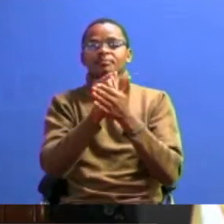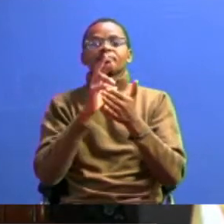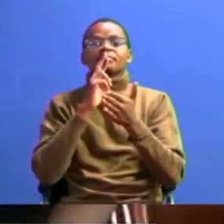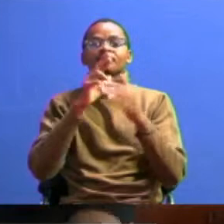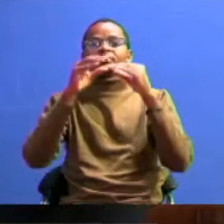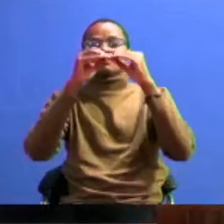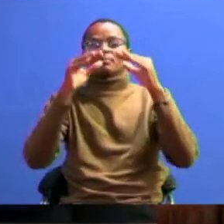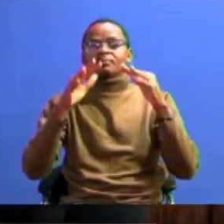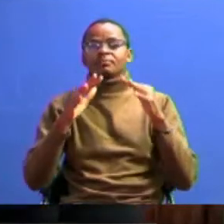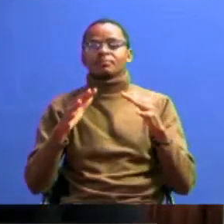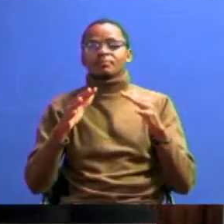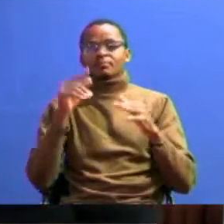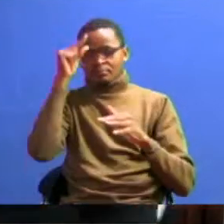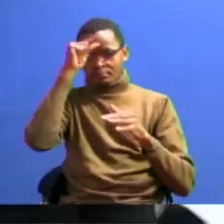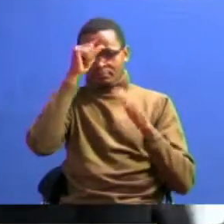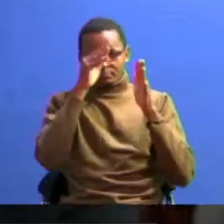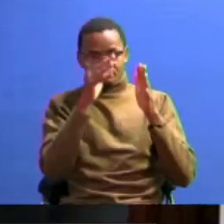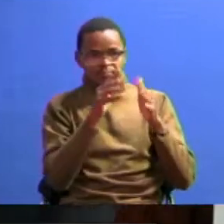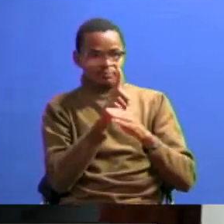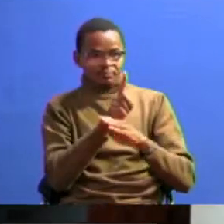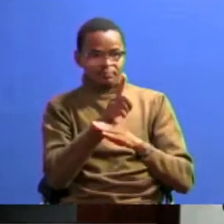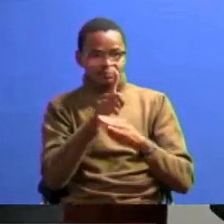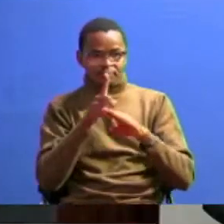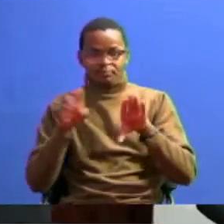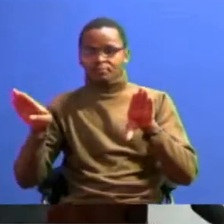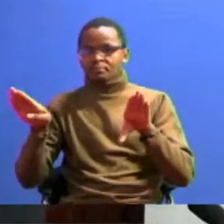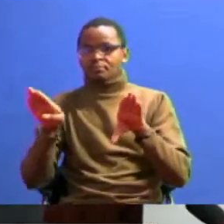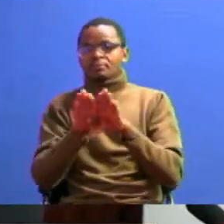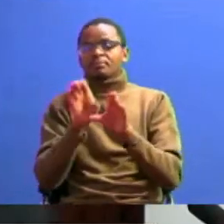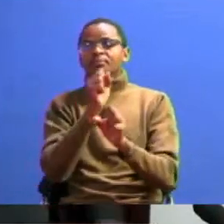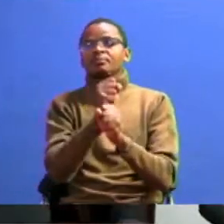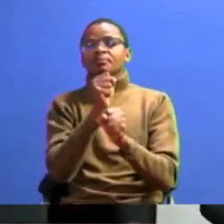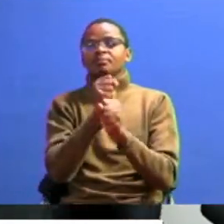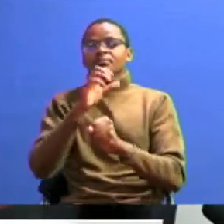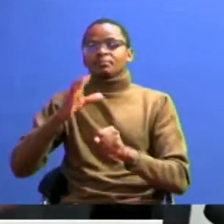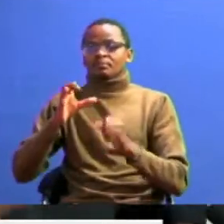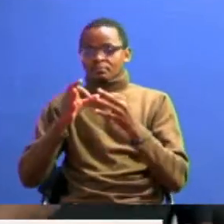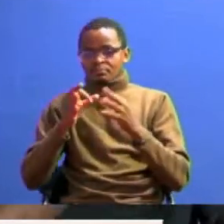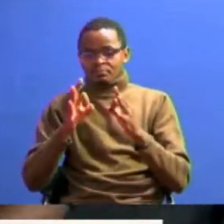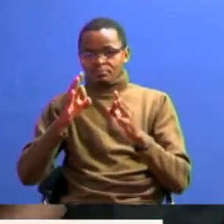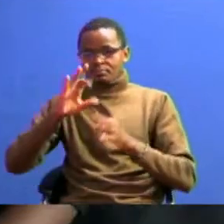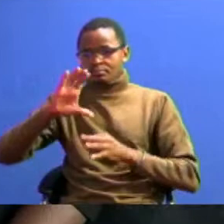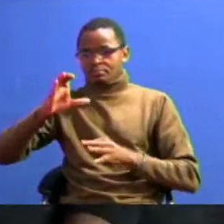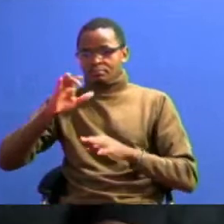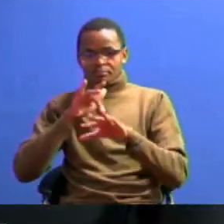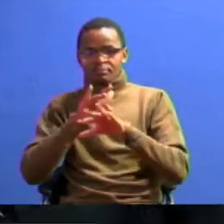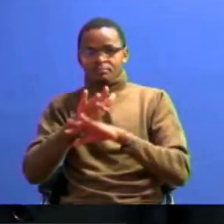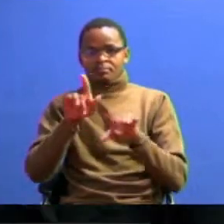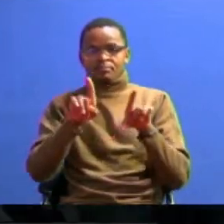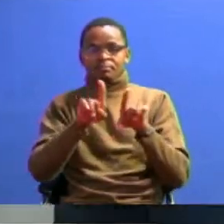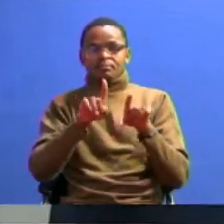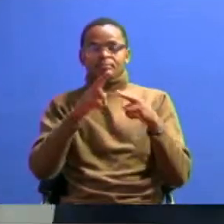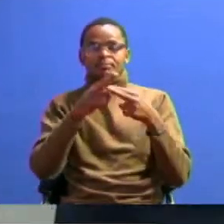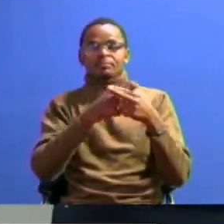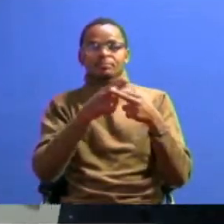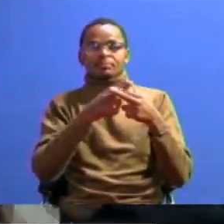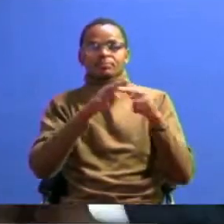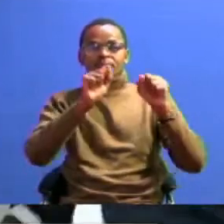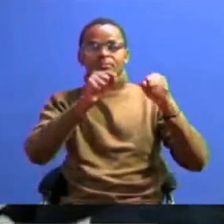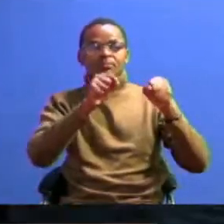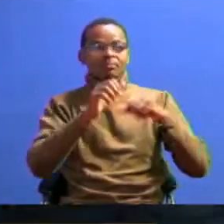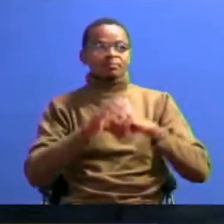devolved. Governors are now threatening to shun county operations if county funds are not released as soon as